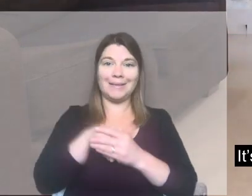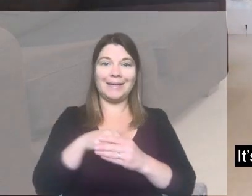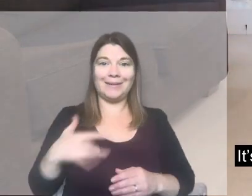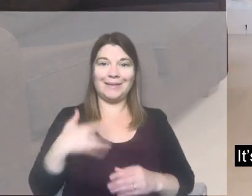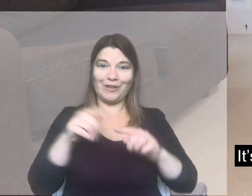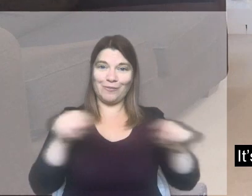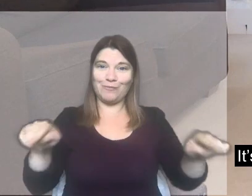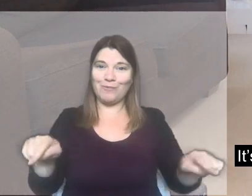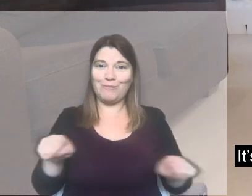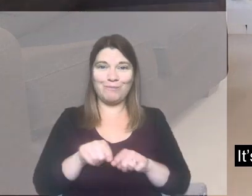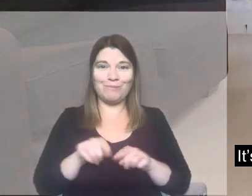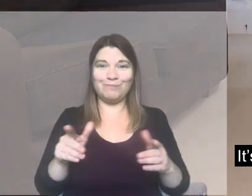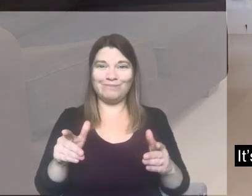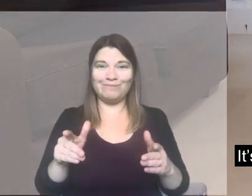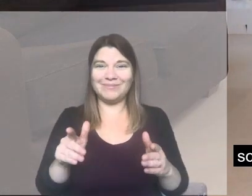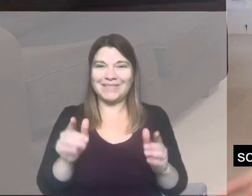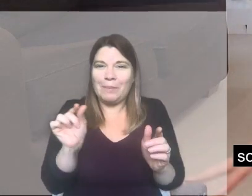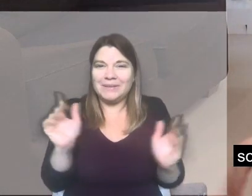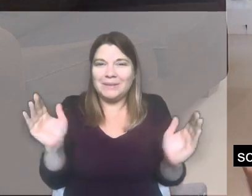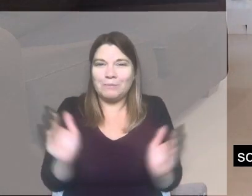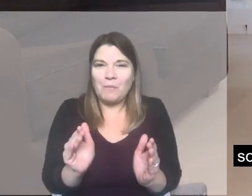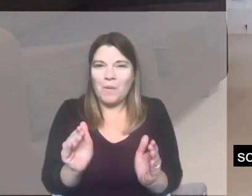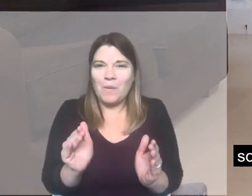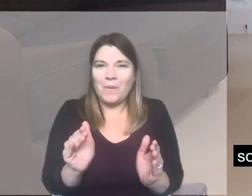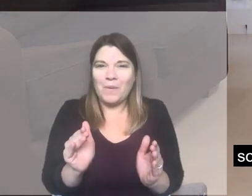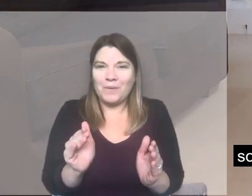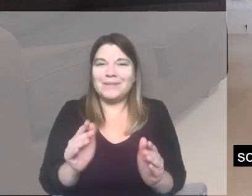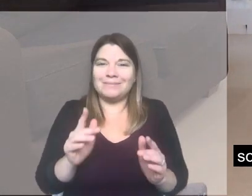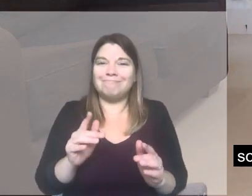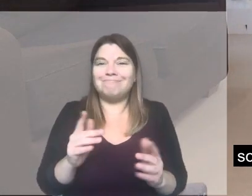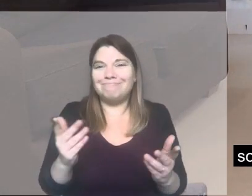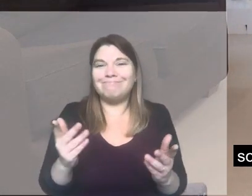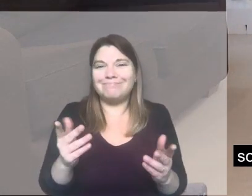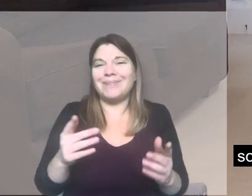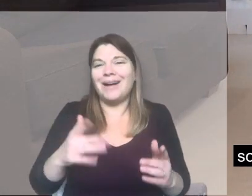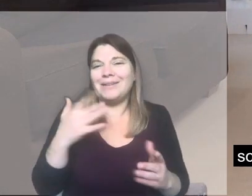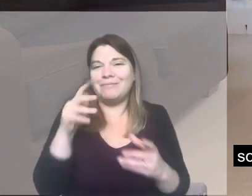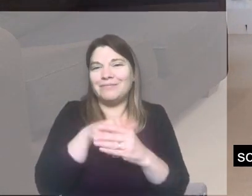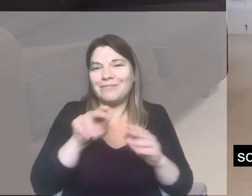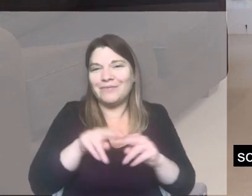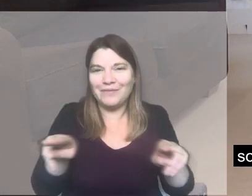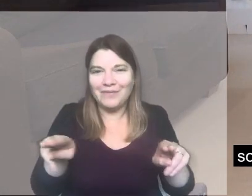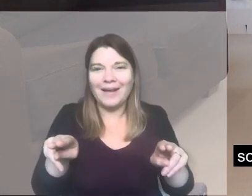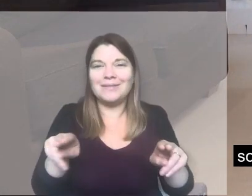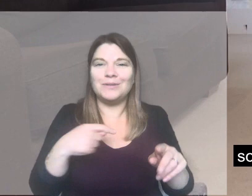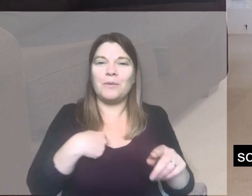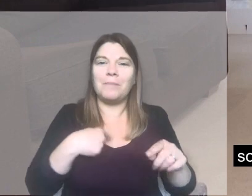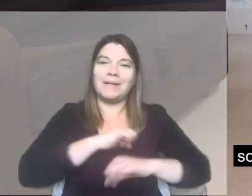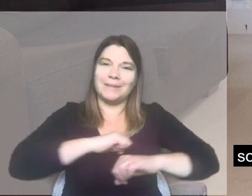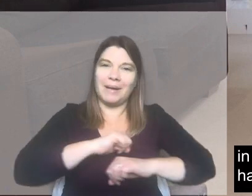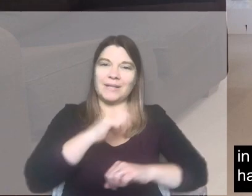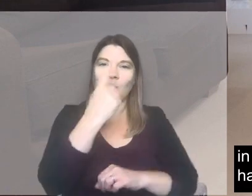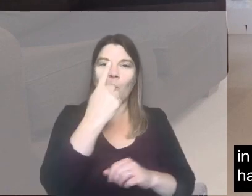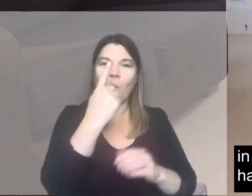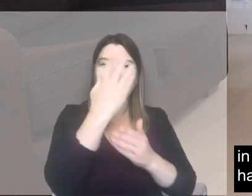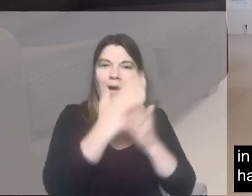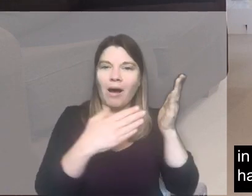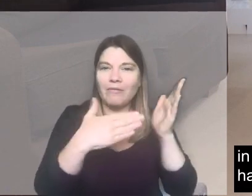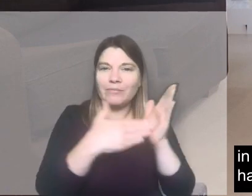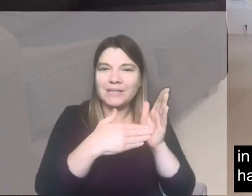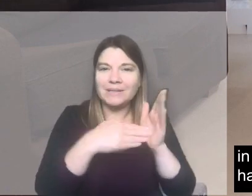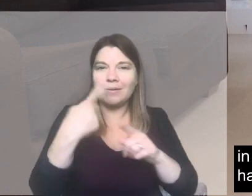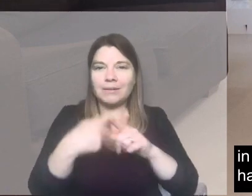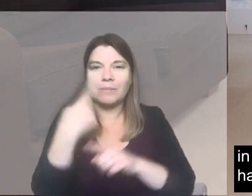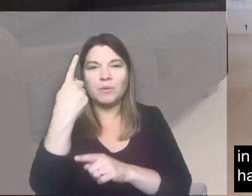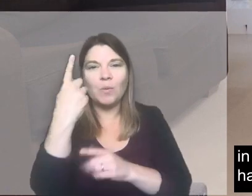the biggest space in the world. I live in a flat, so I've probably got about a metre and a half squared that I can actually dance in. And in order to achieve that